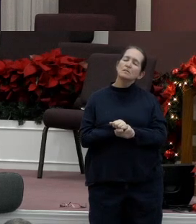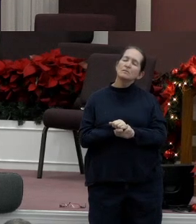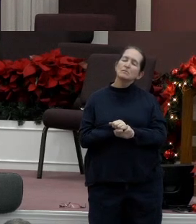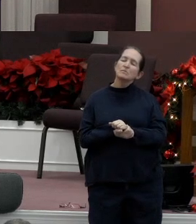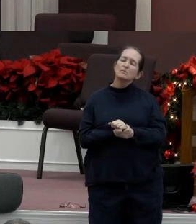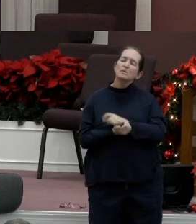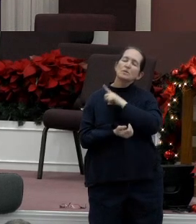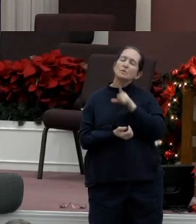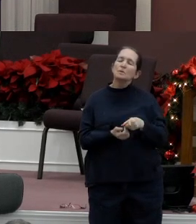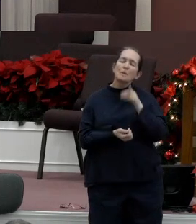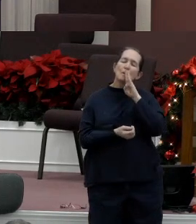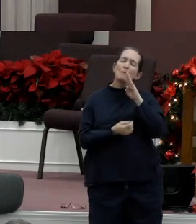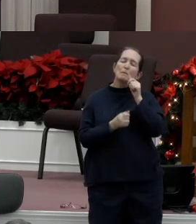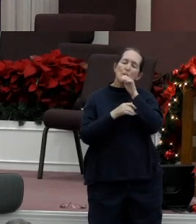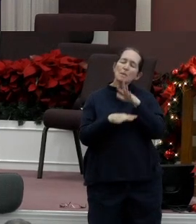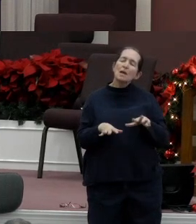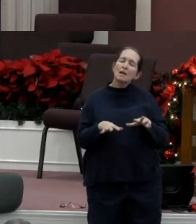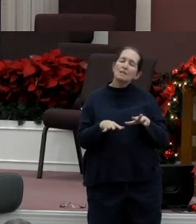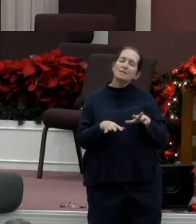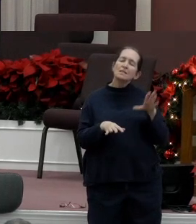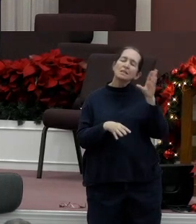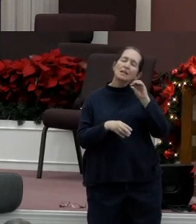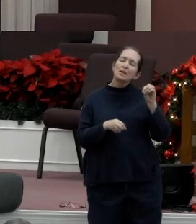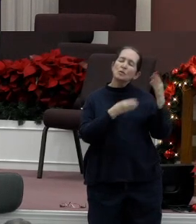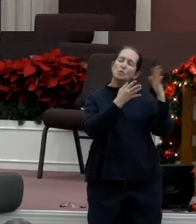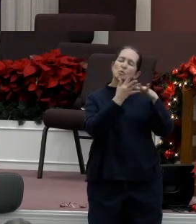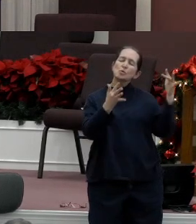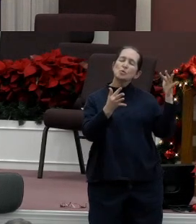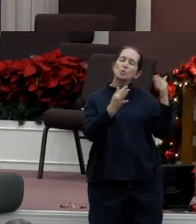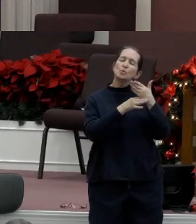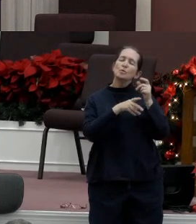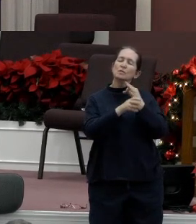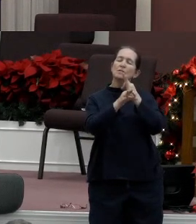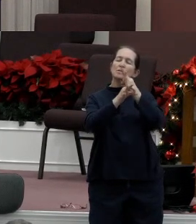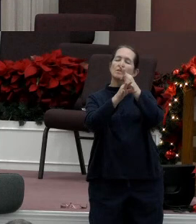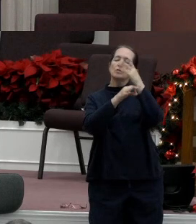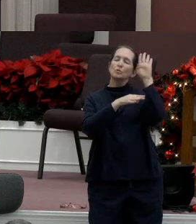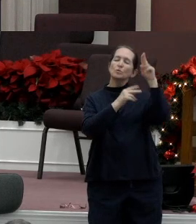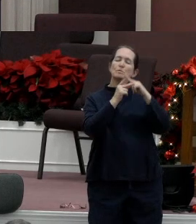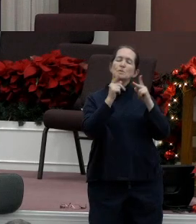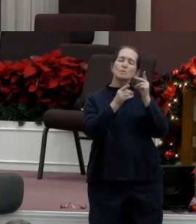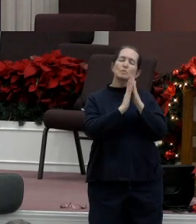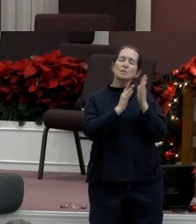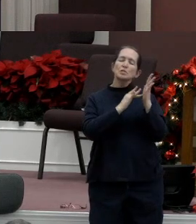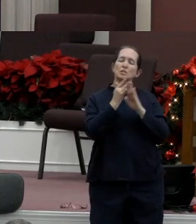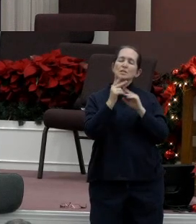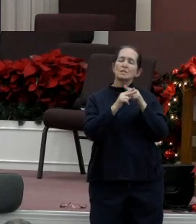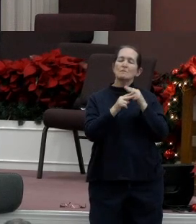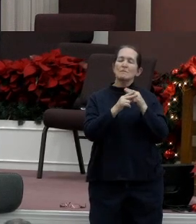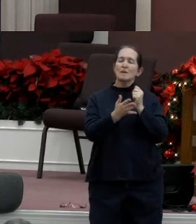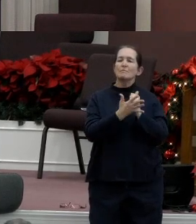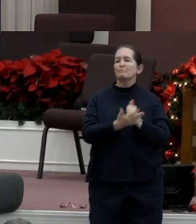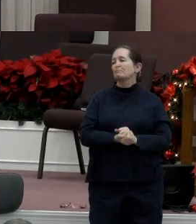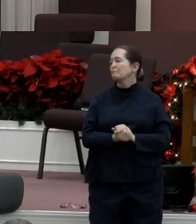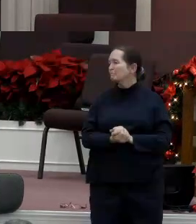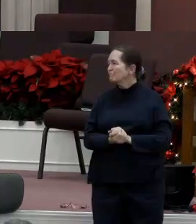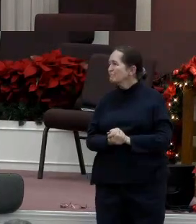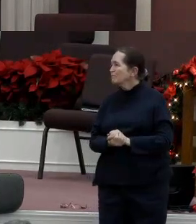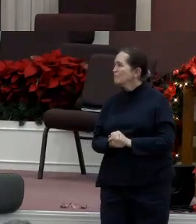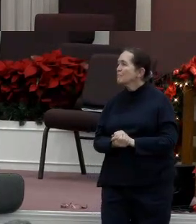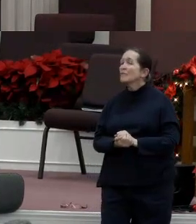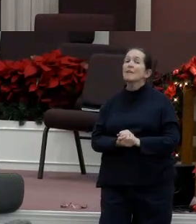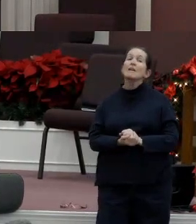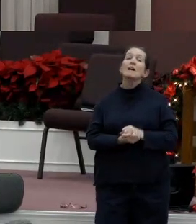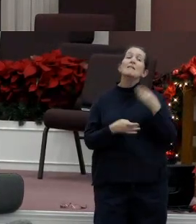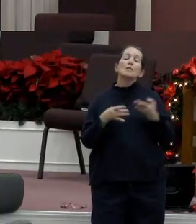Lord, be blessed and glorified by the faithfulness of your people, we pray in Jesus' name. Amen. I'm going to